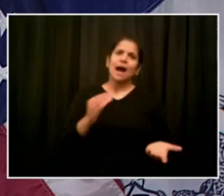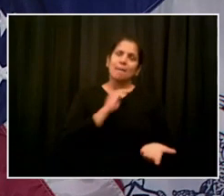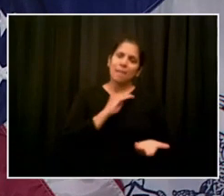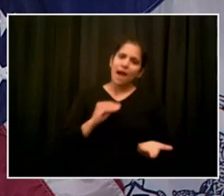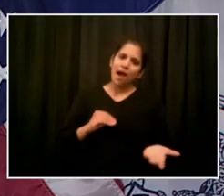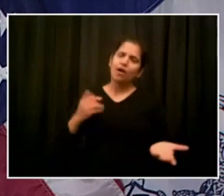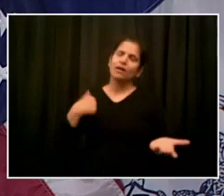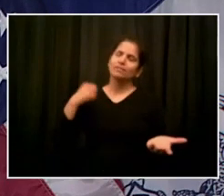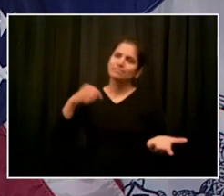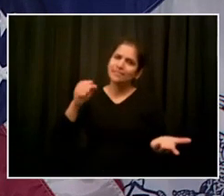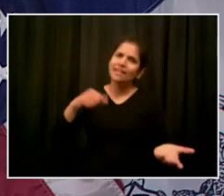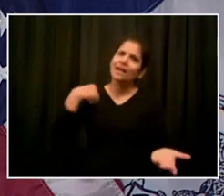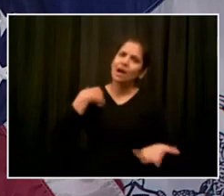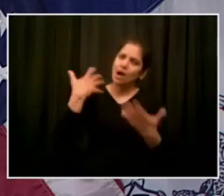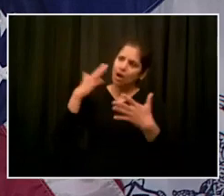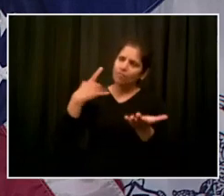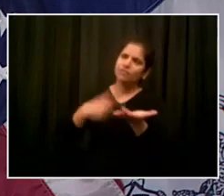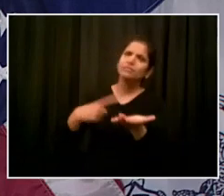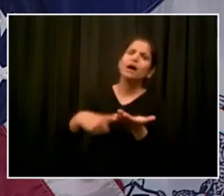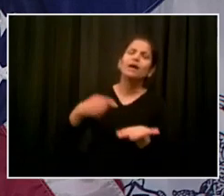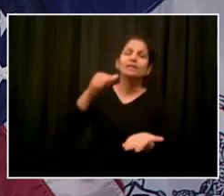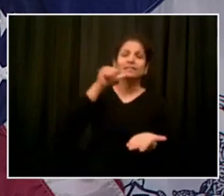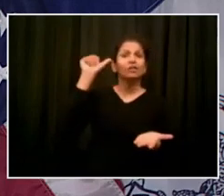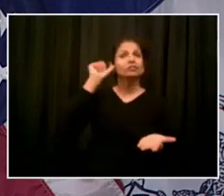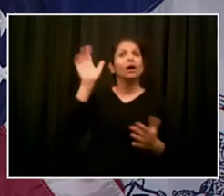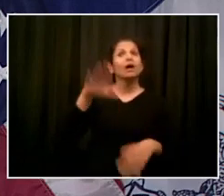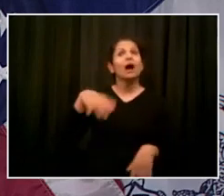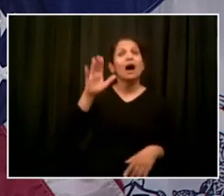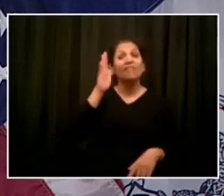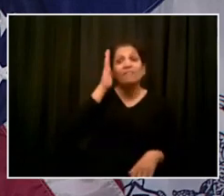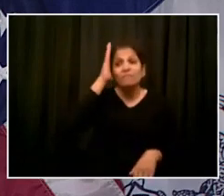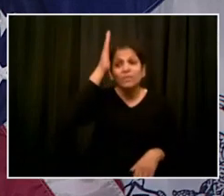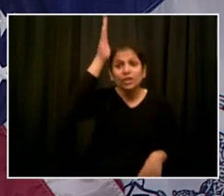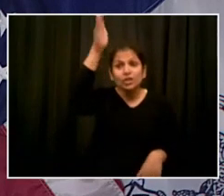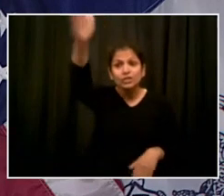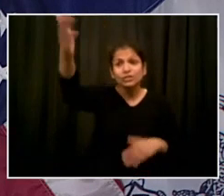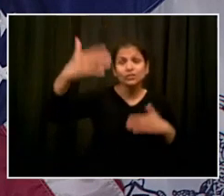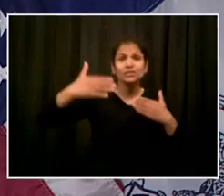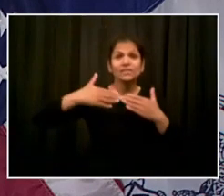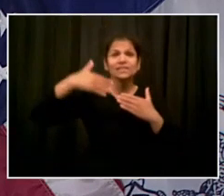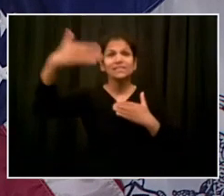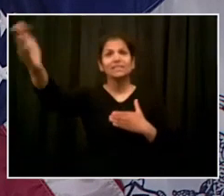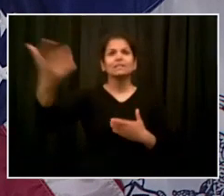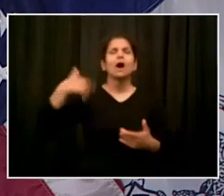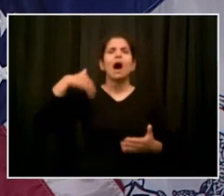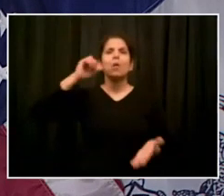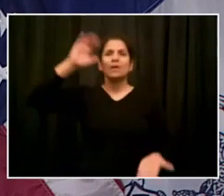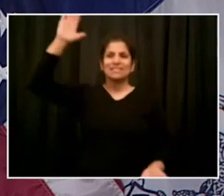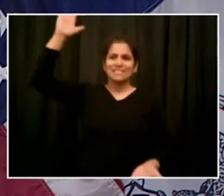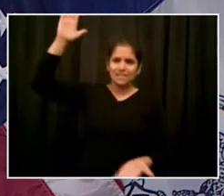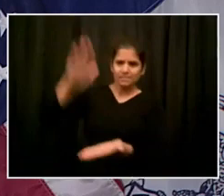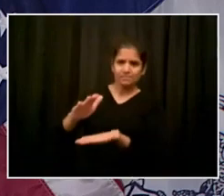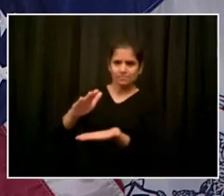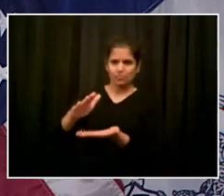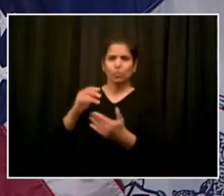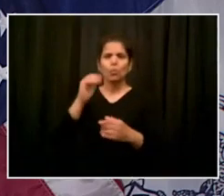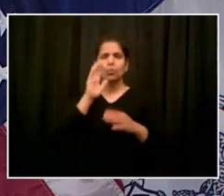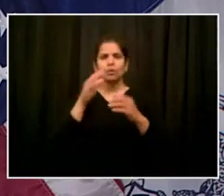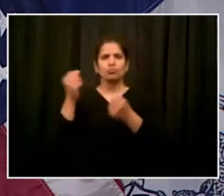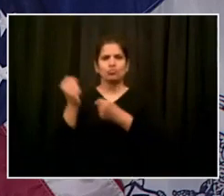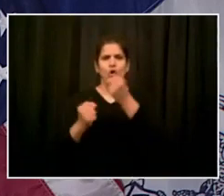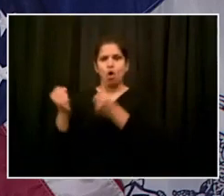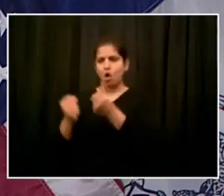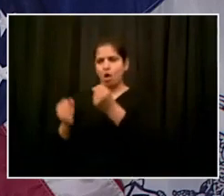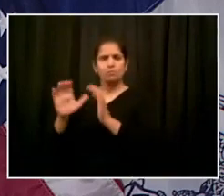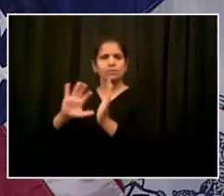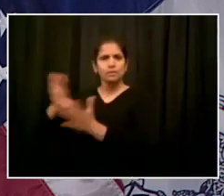transit and fewer cars. In the short term, if people are going to use cars because that's what makes them comfortable, and obviously there